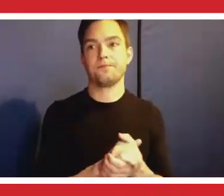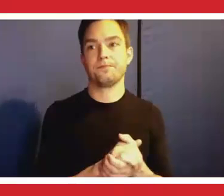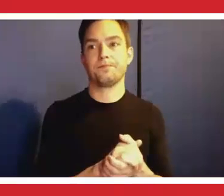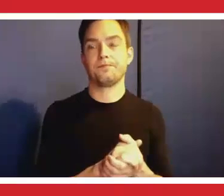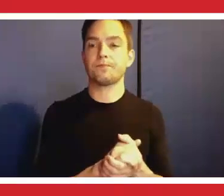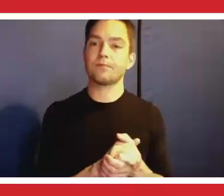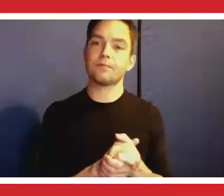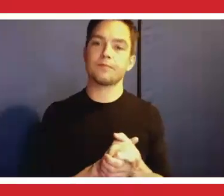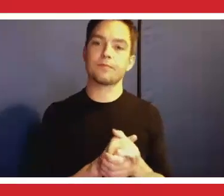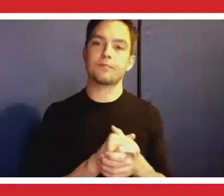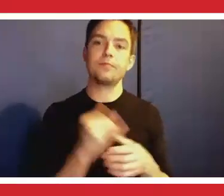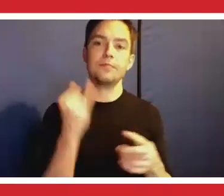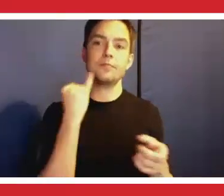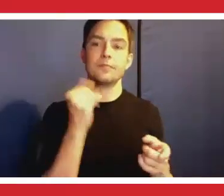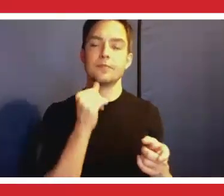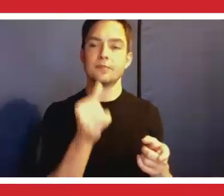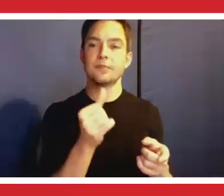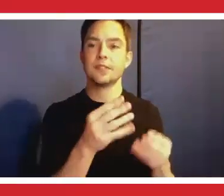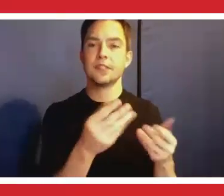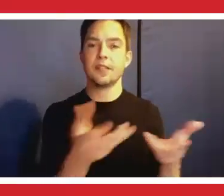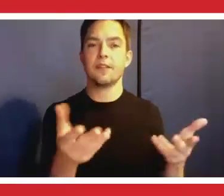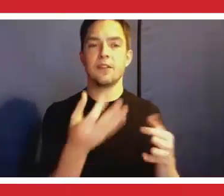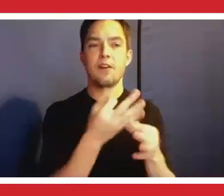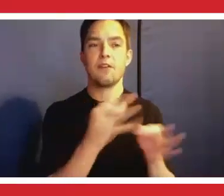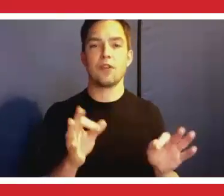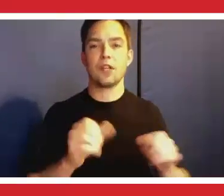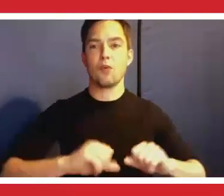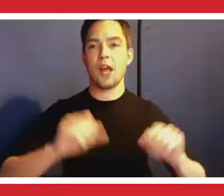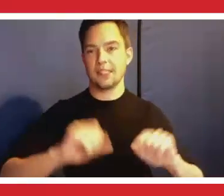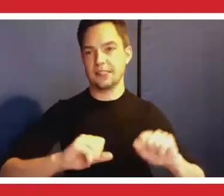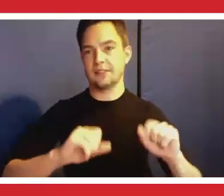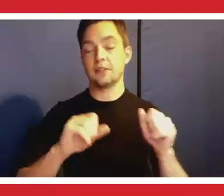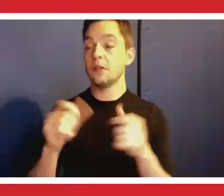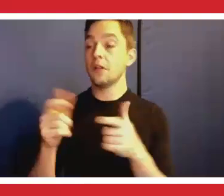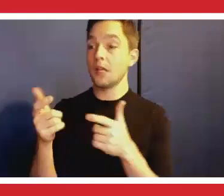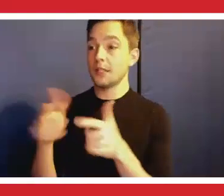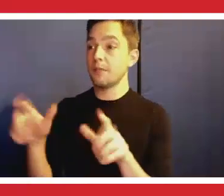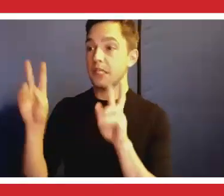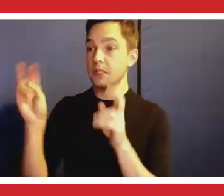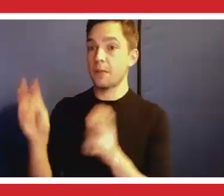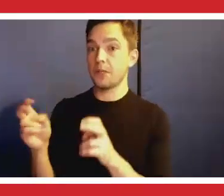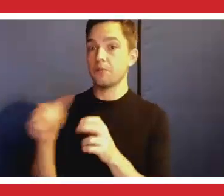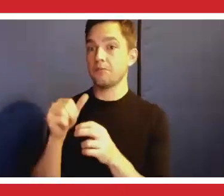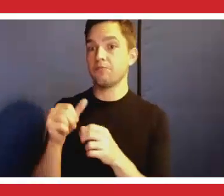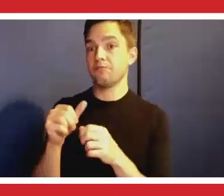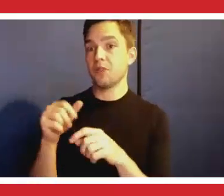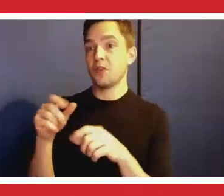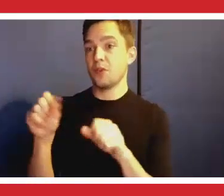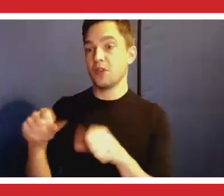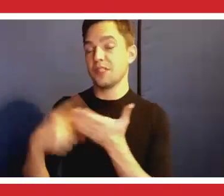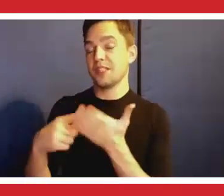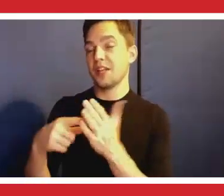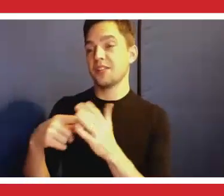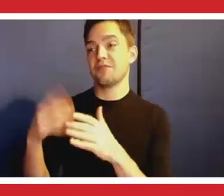if it were given free rein. It's a big subject and not one that we could be discussing for 4 hours. With a minute